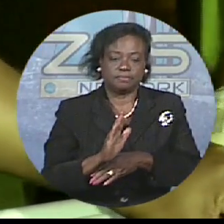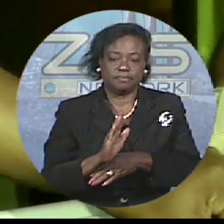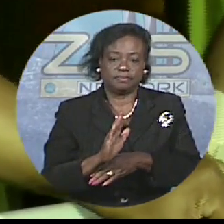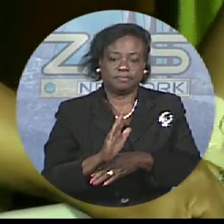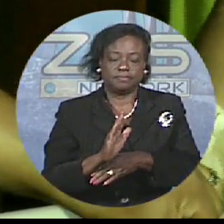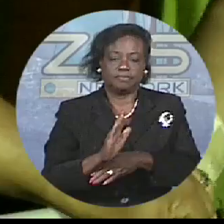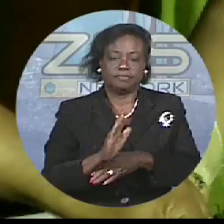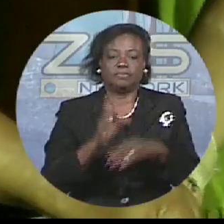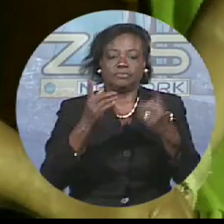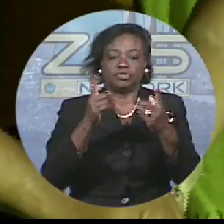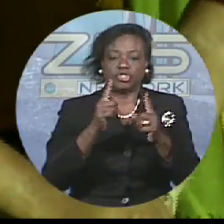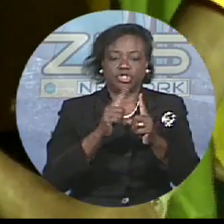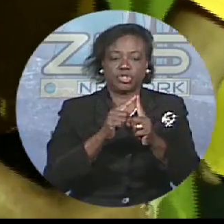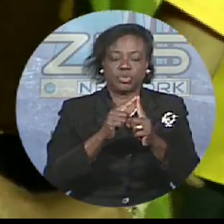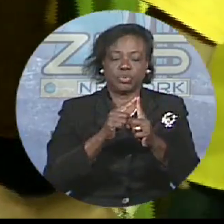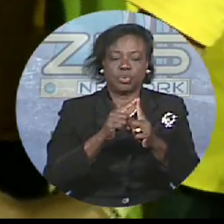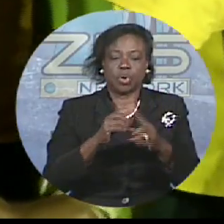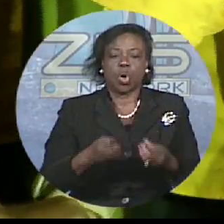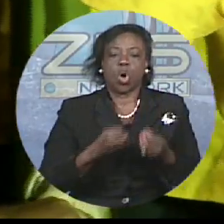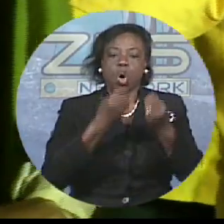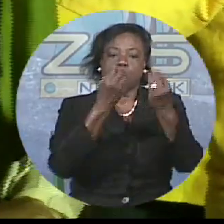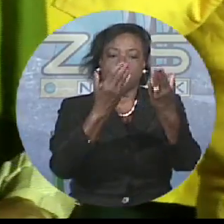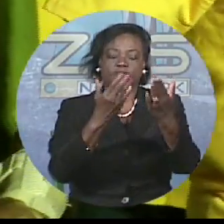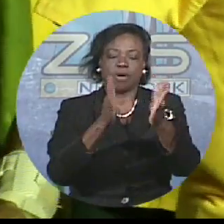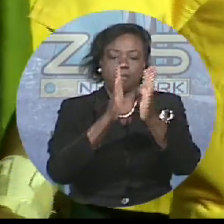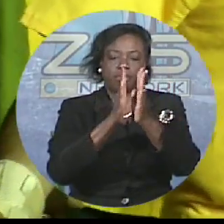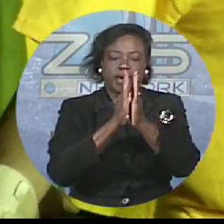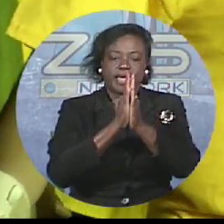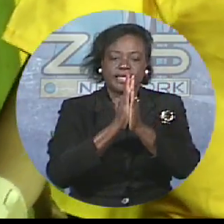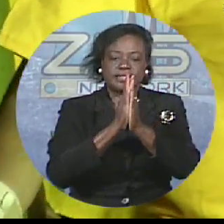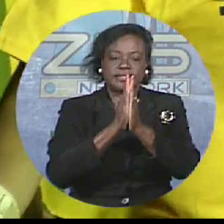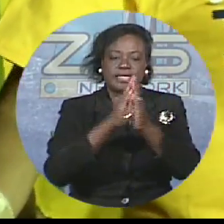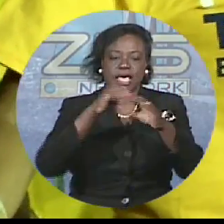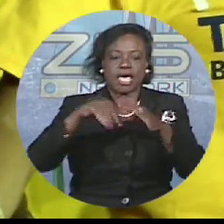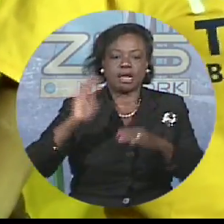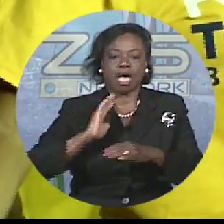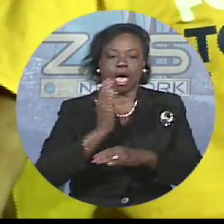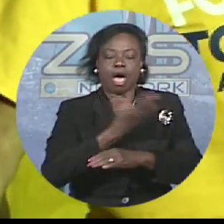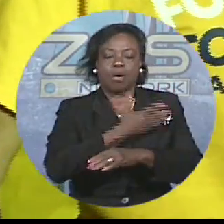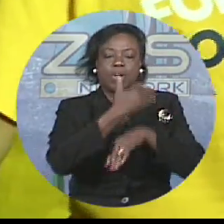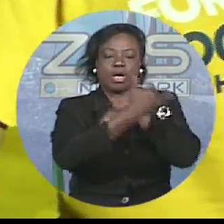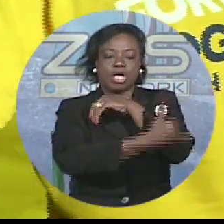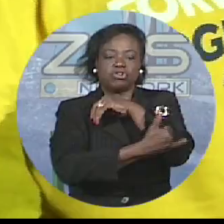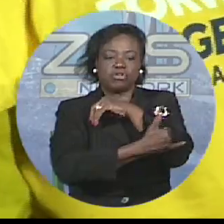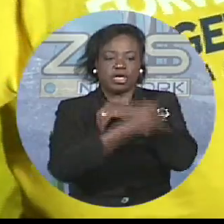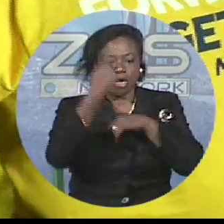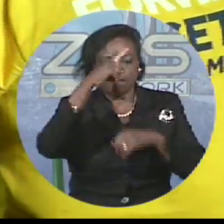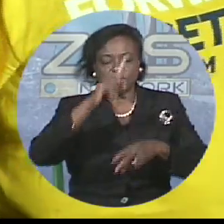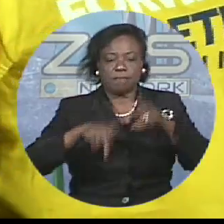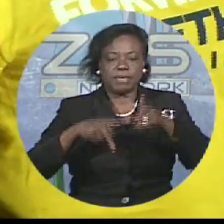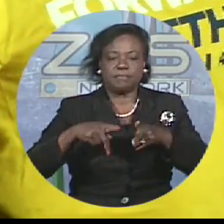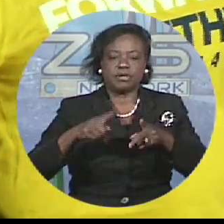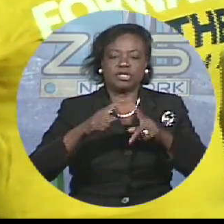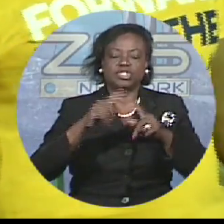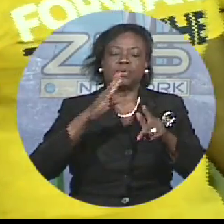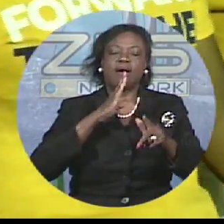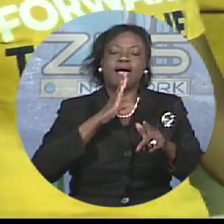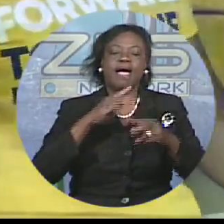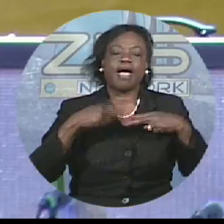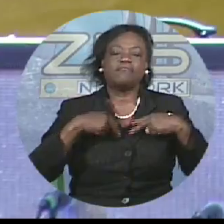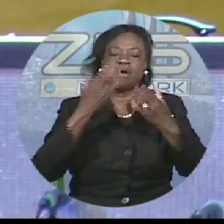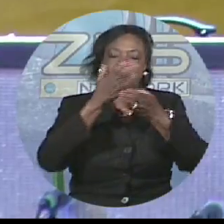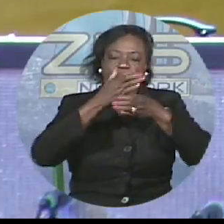to offer prayers in our country for people to have calm heads and to be wise